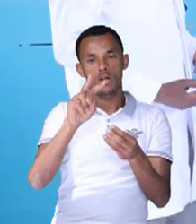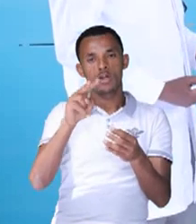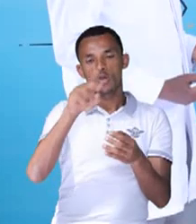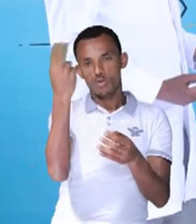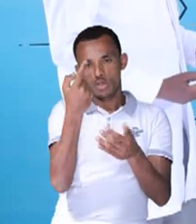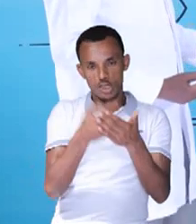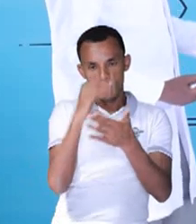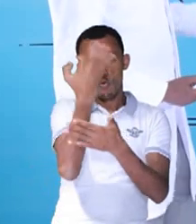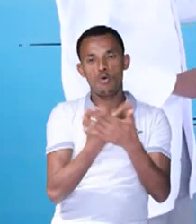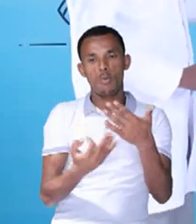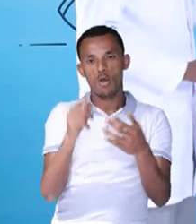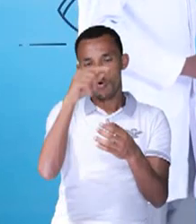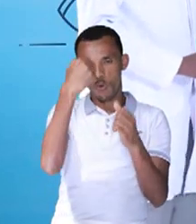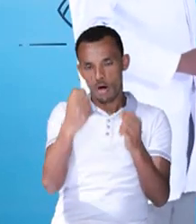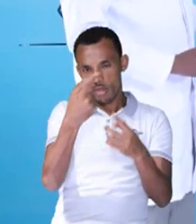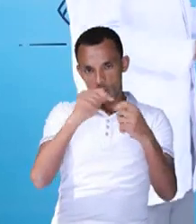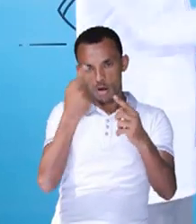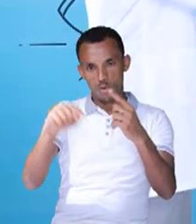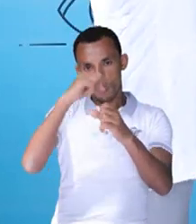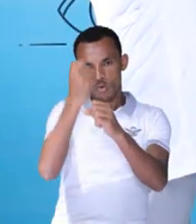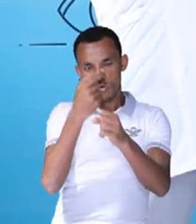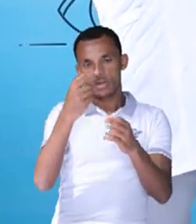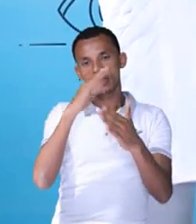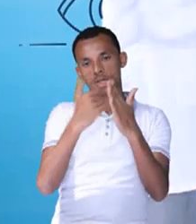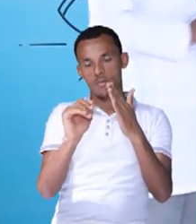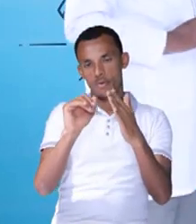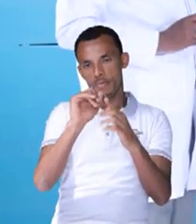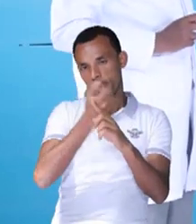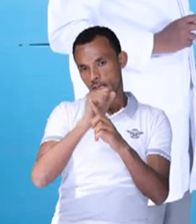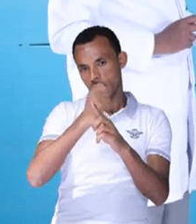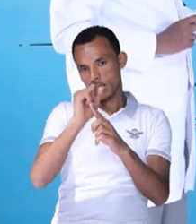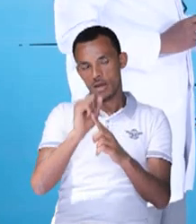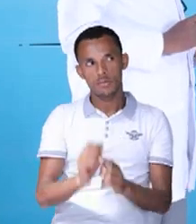So using this formula, we can try to do some exercise over here.